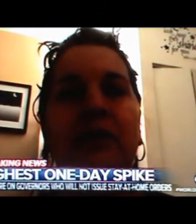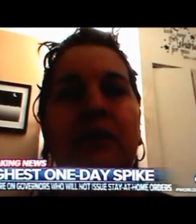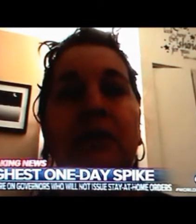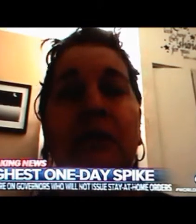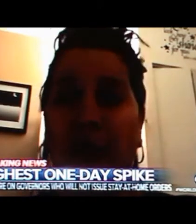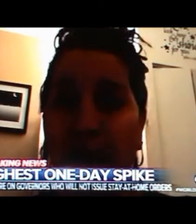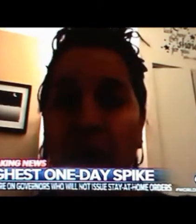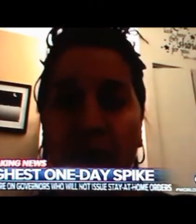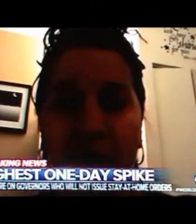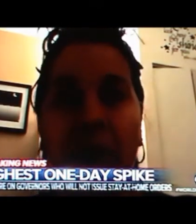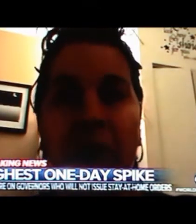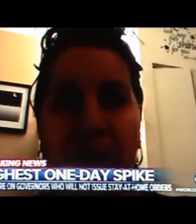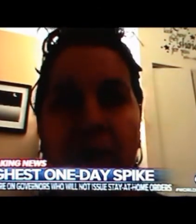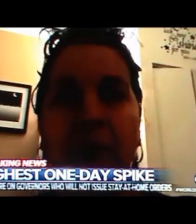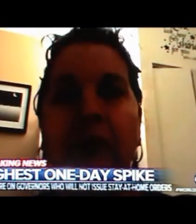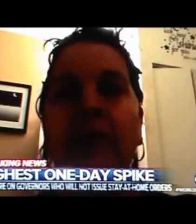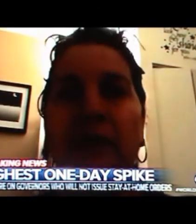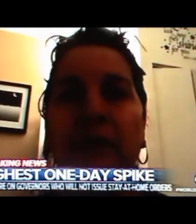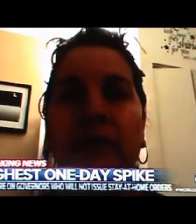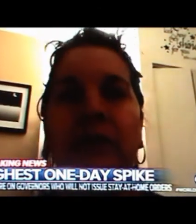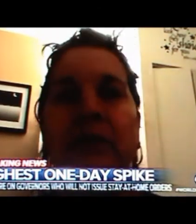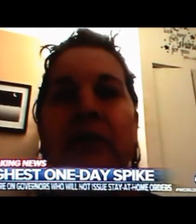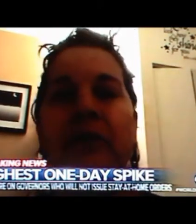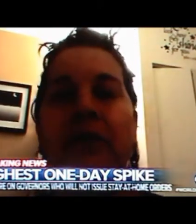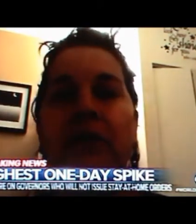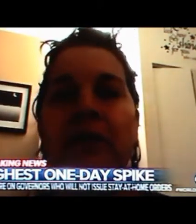one of them. I am worried about me.